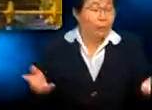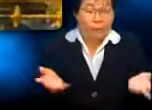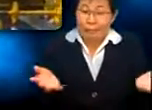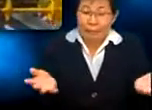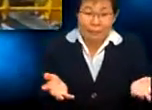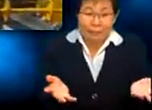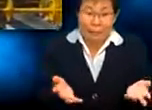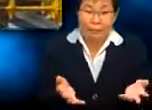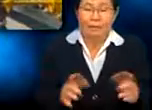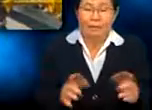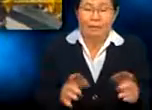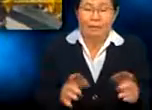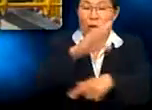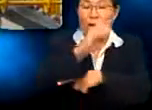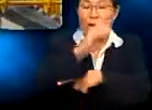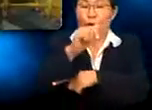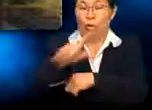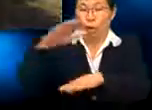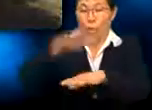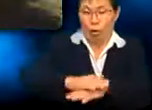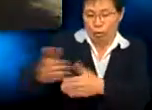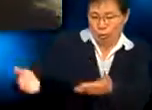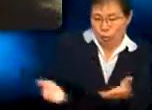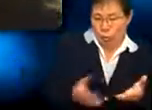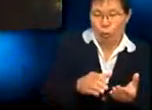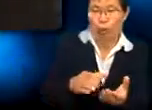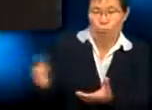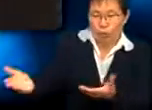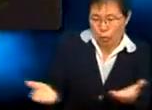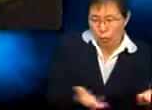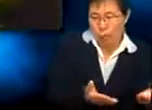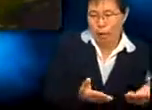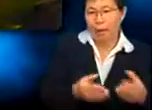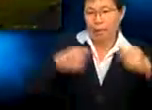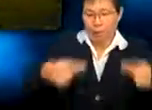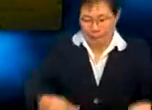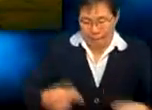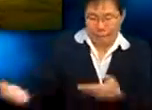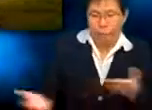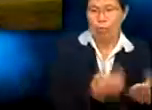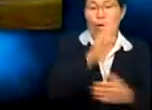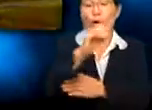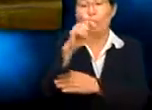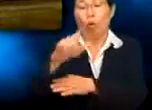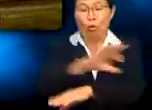Well, they place the coal on conveyor belts to be taken to the coal field.